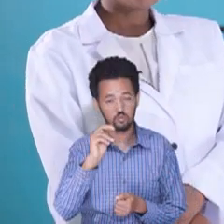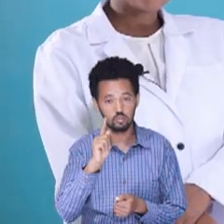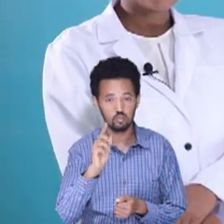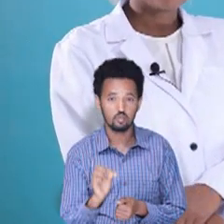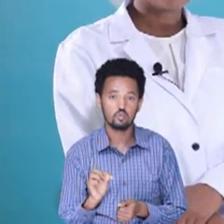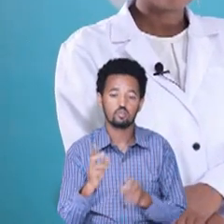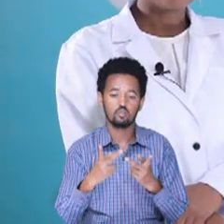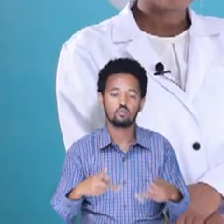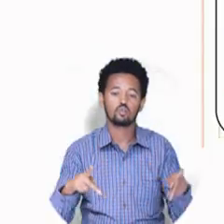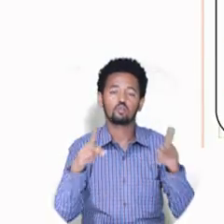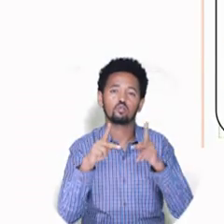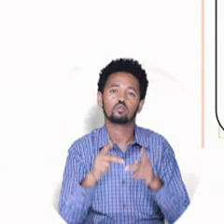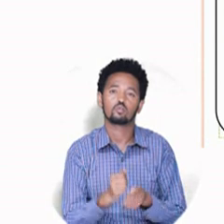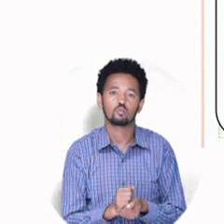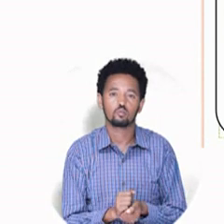drainage basin.